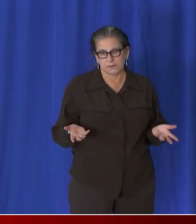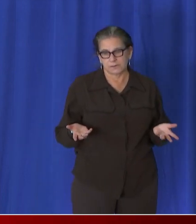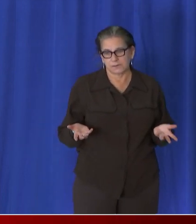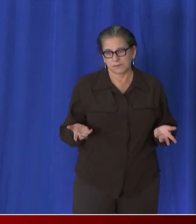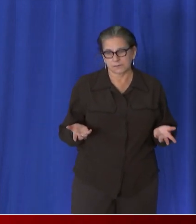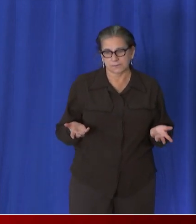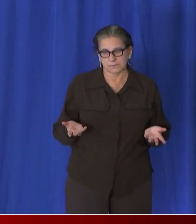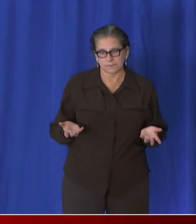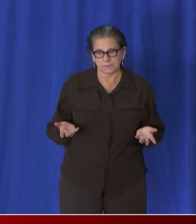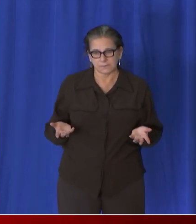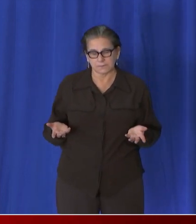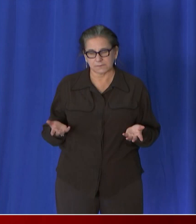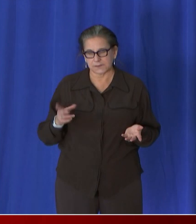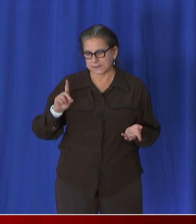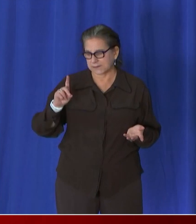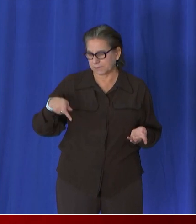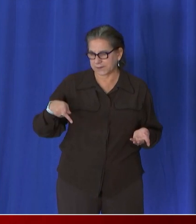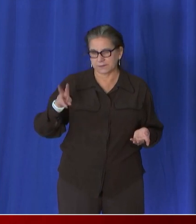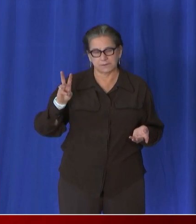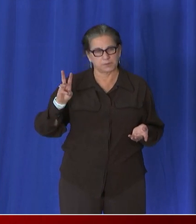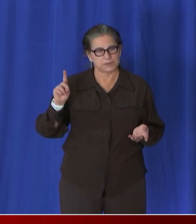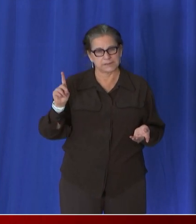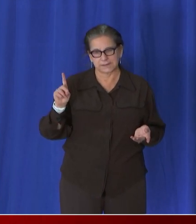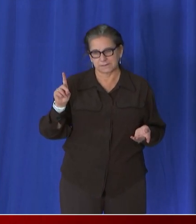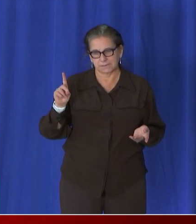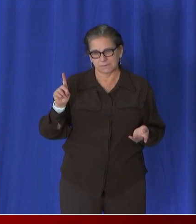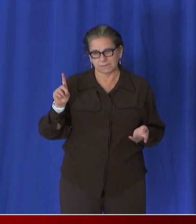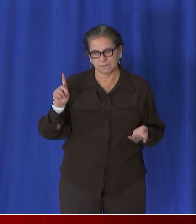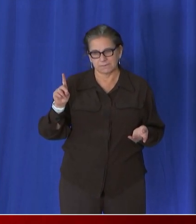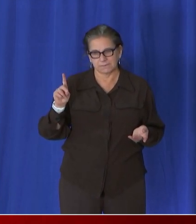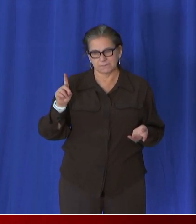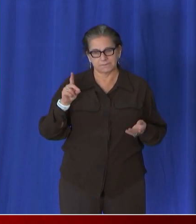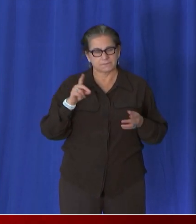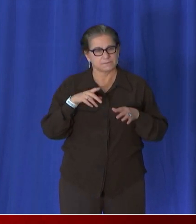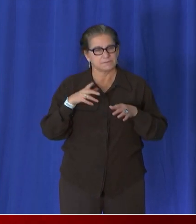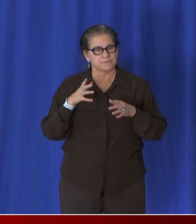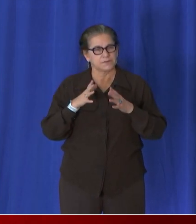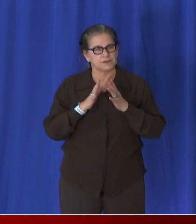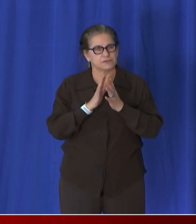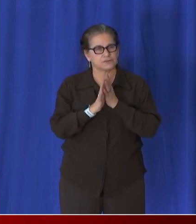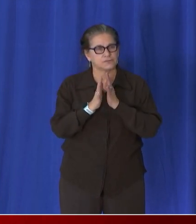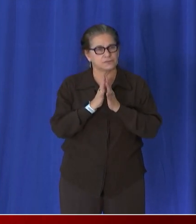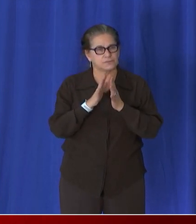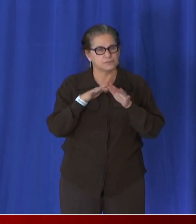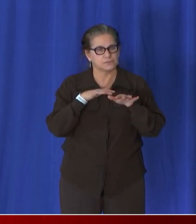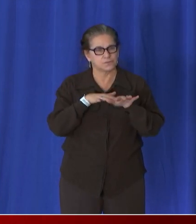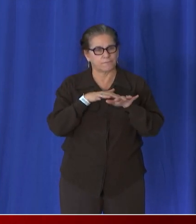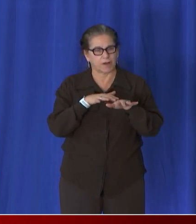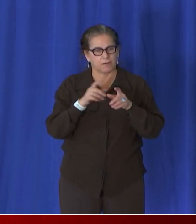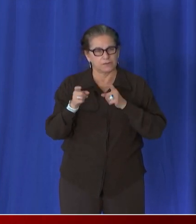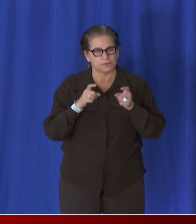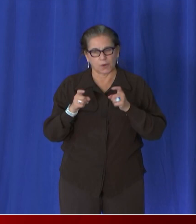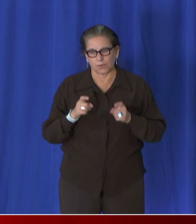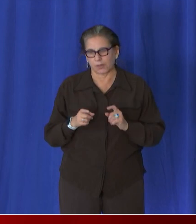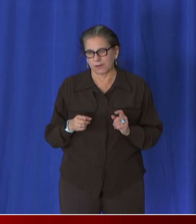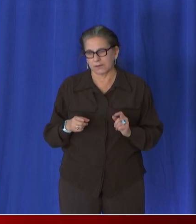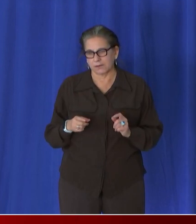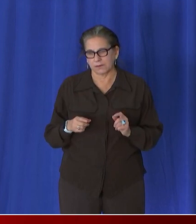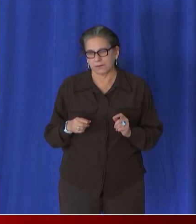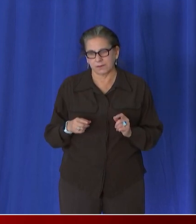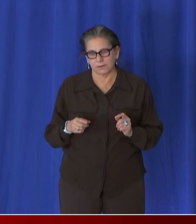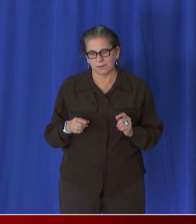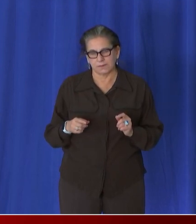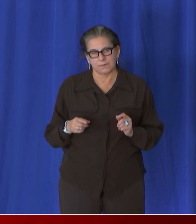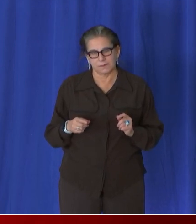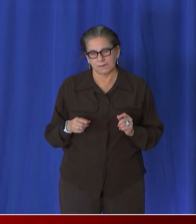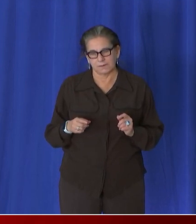absorb staffing pressures in those agencies? We look at staff that are out, both for COVID and non-COVID